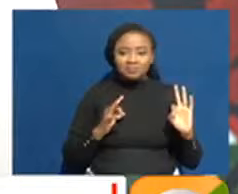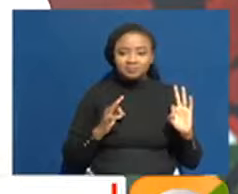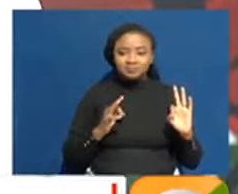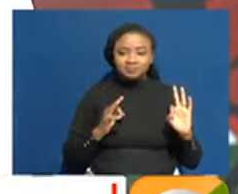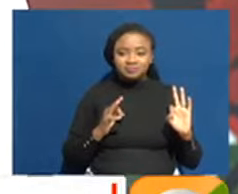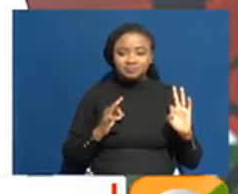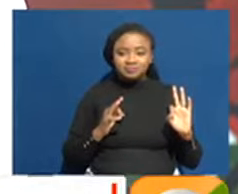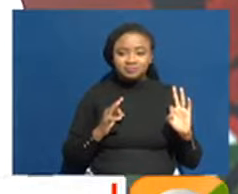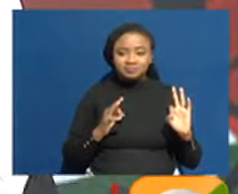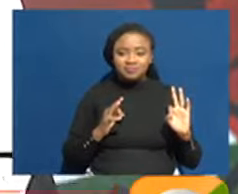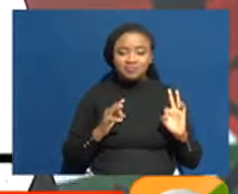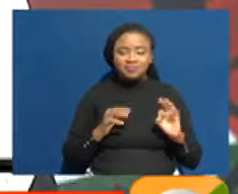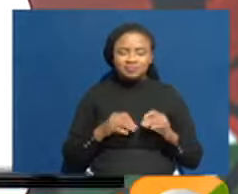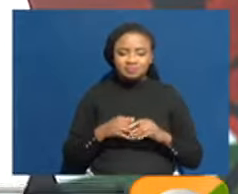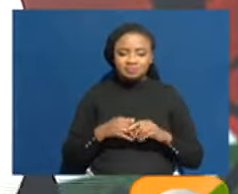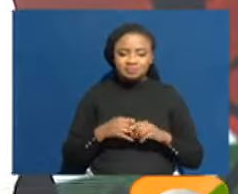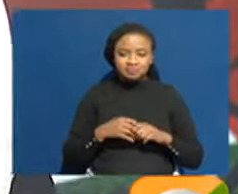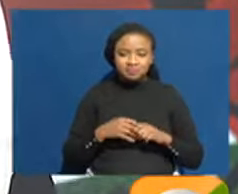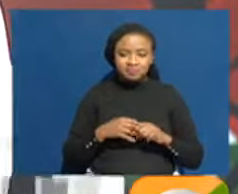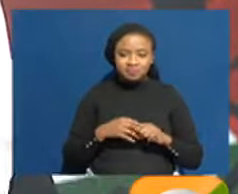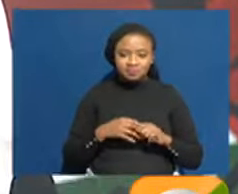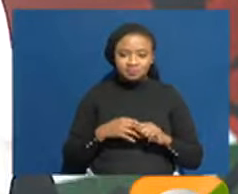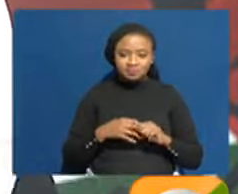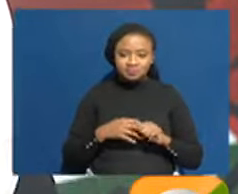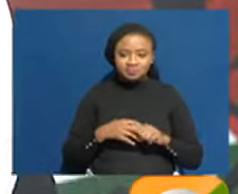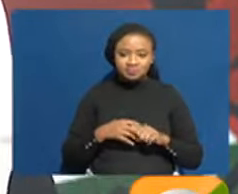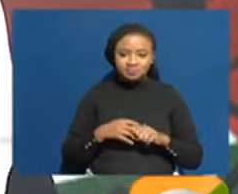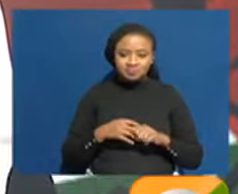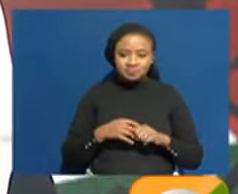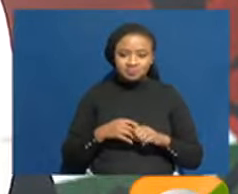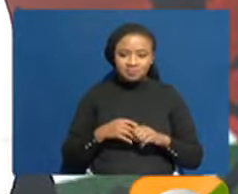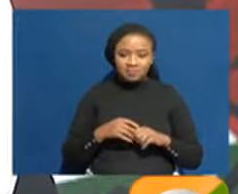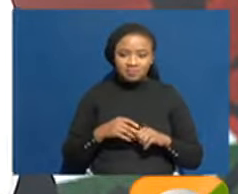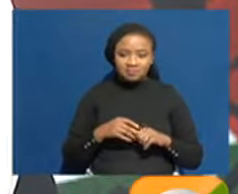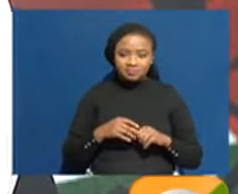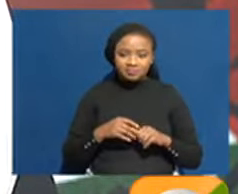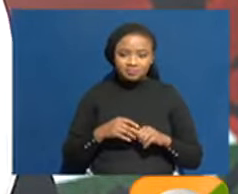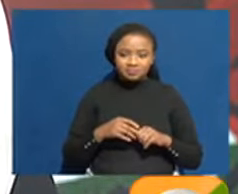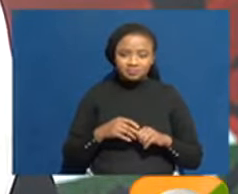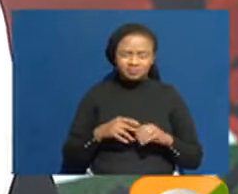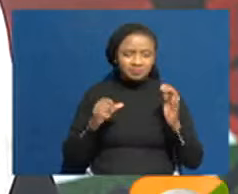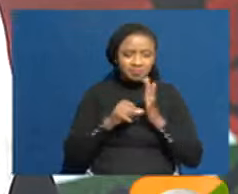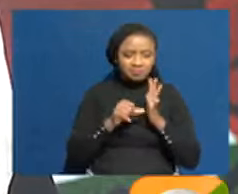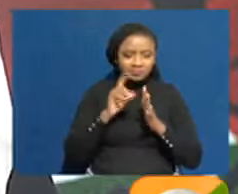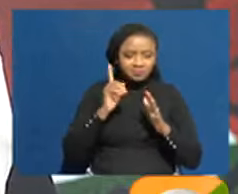is a tension between the old school, centralized,